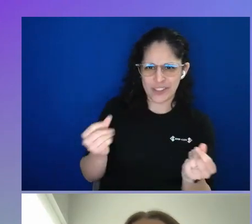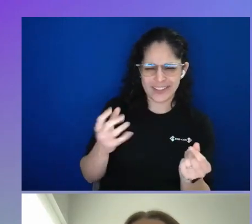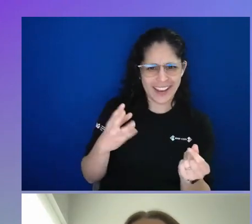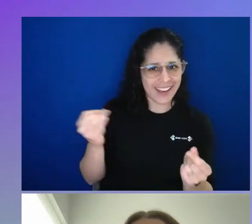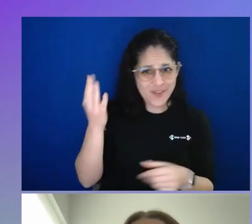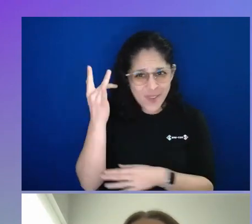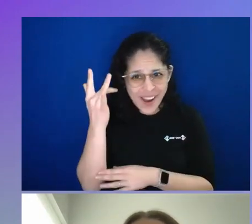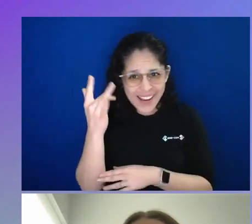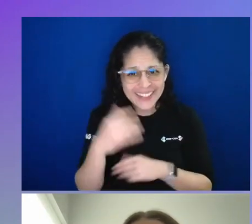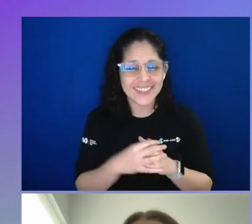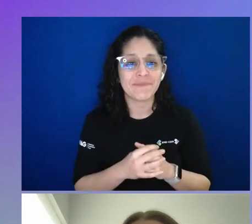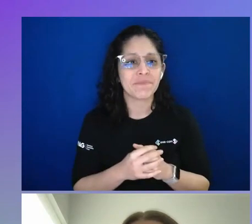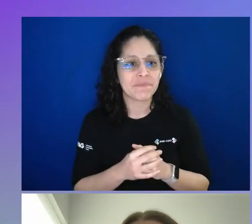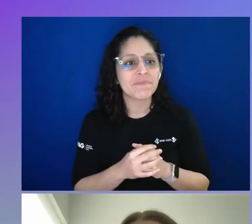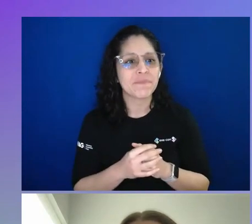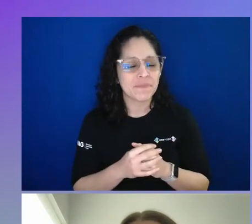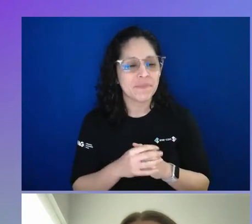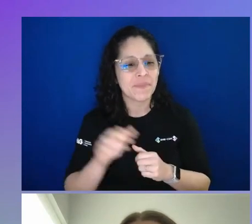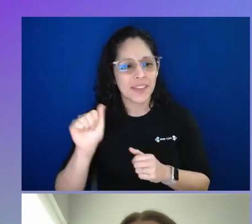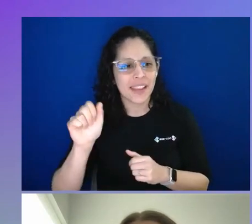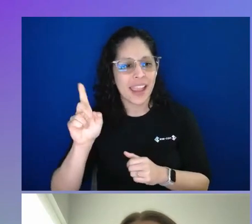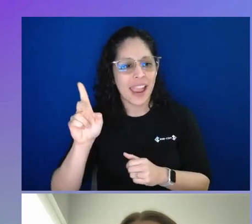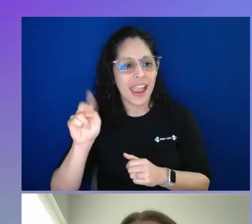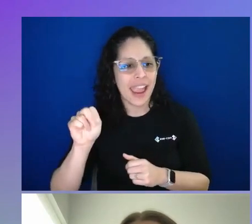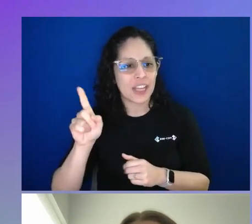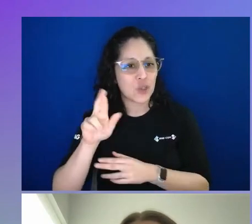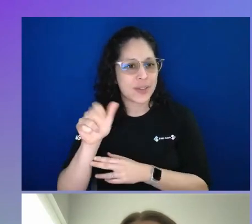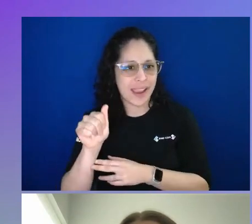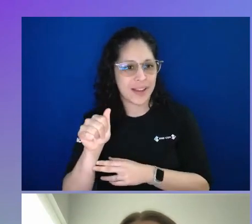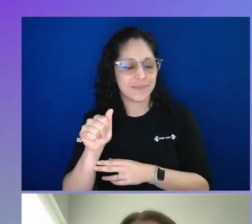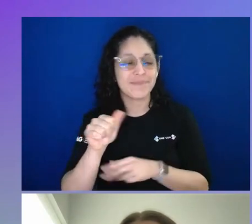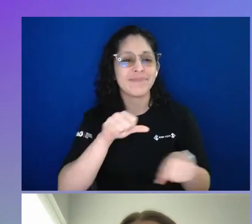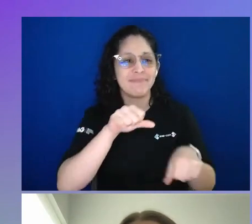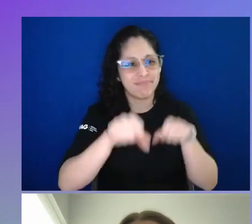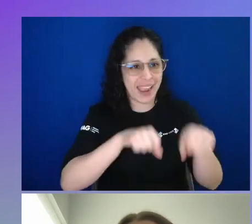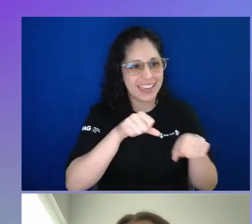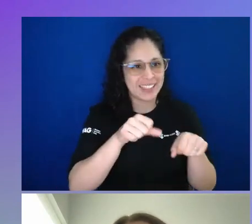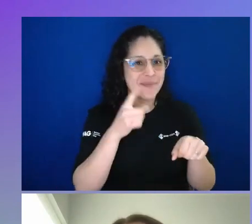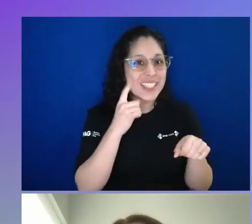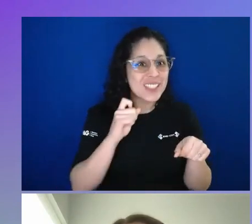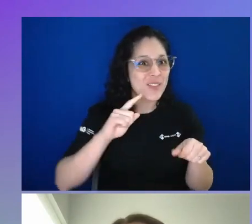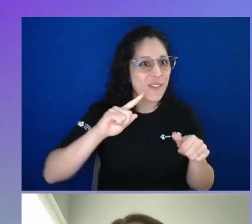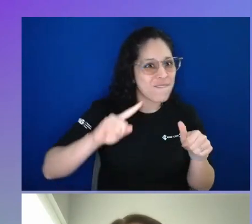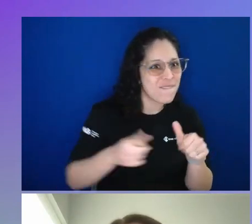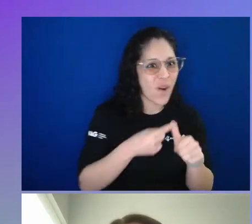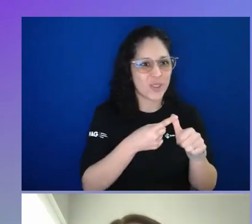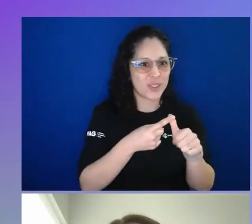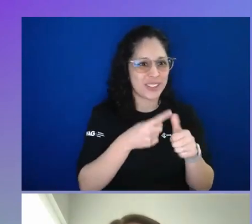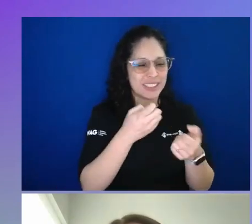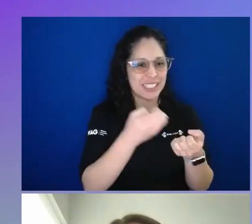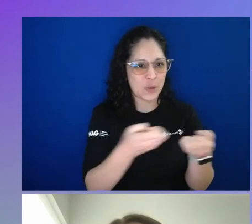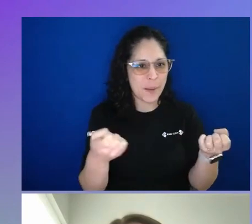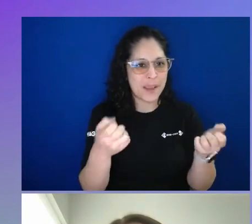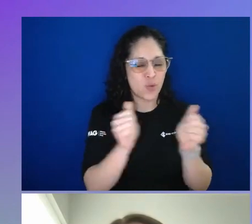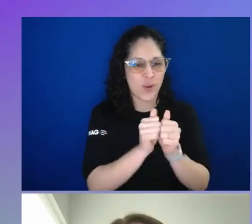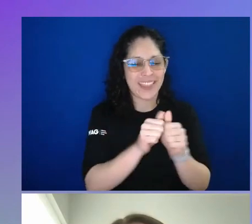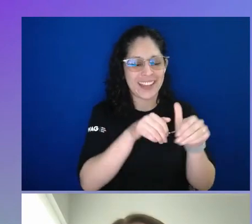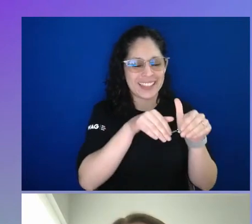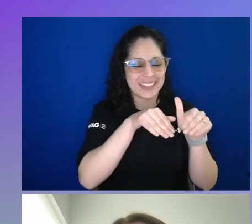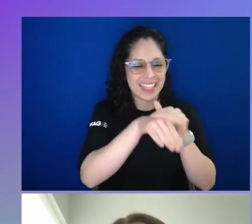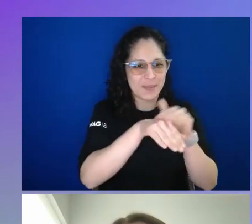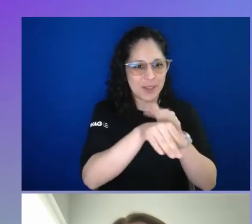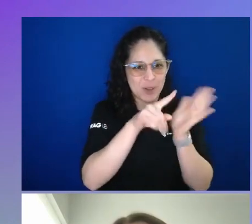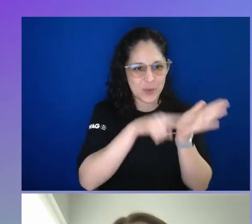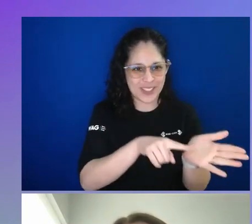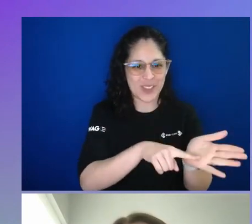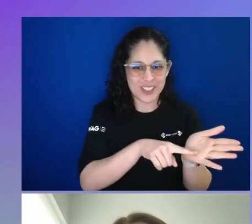would have to say the bike, because that is where we started with accessibility research, was on the